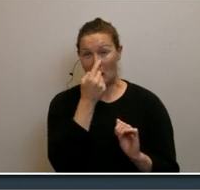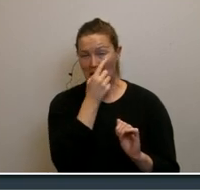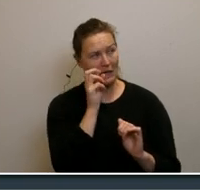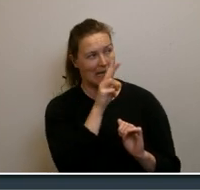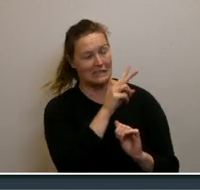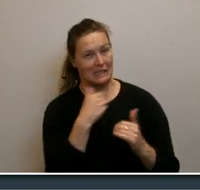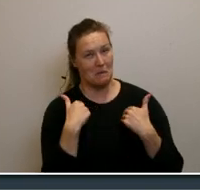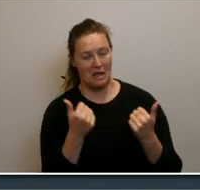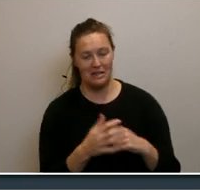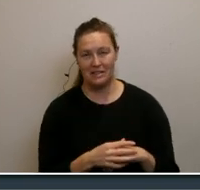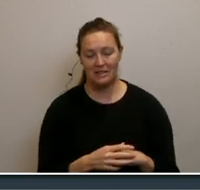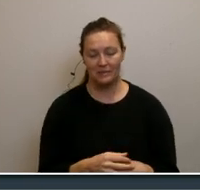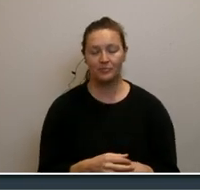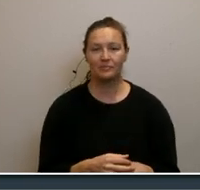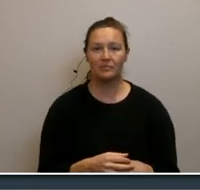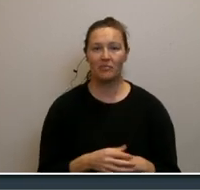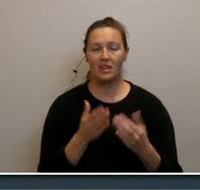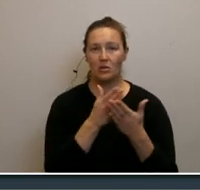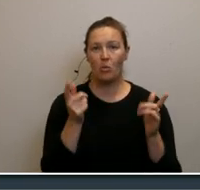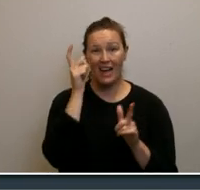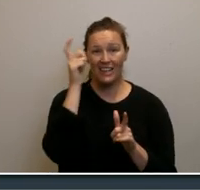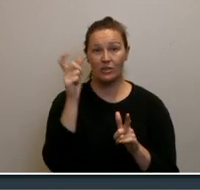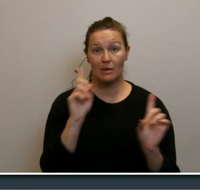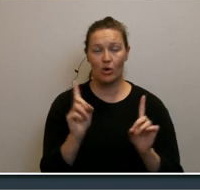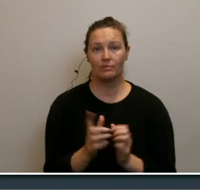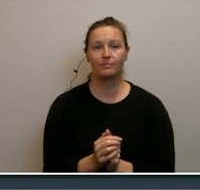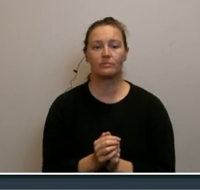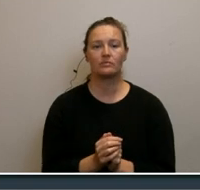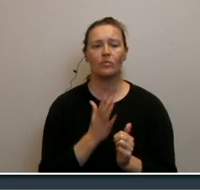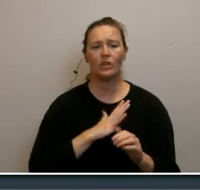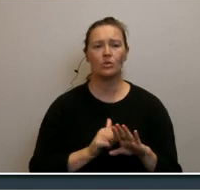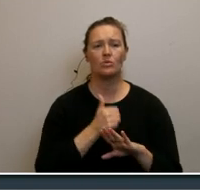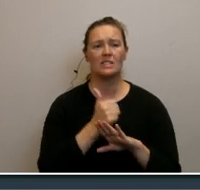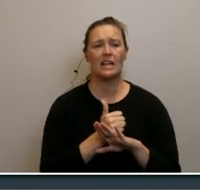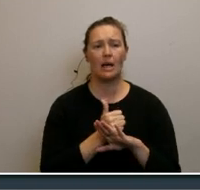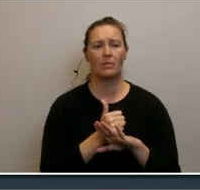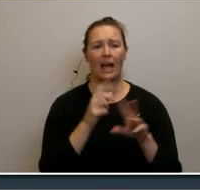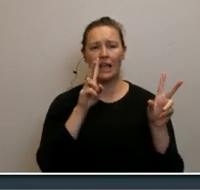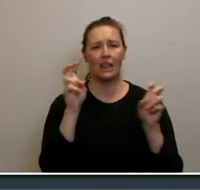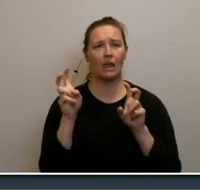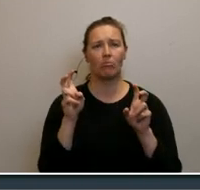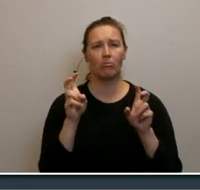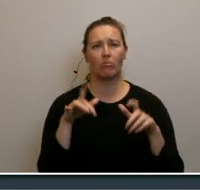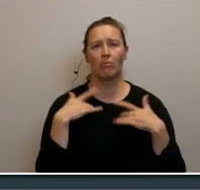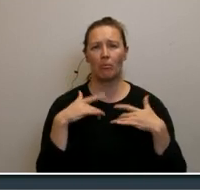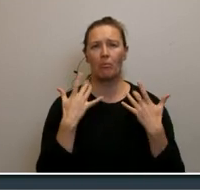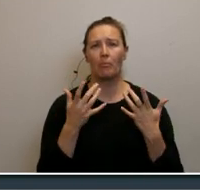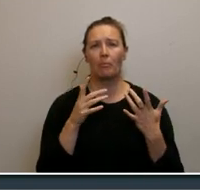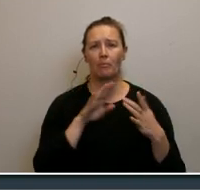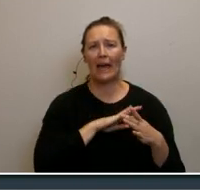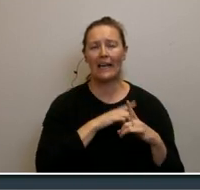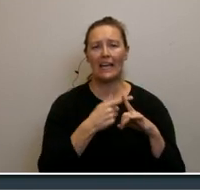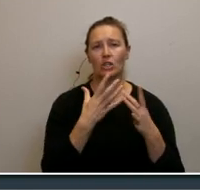good. The wider concept here is to really create a theme park and bring in other amenities from within the wider